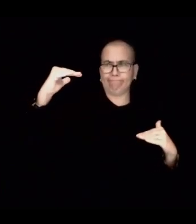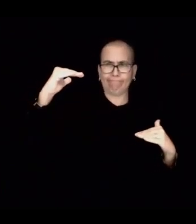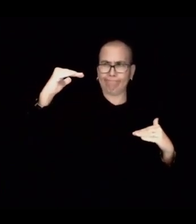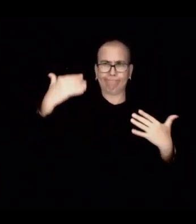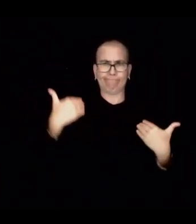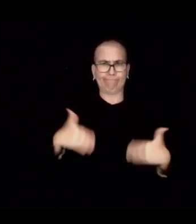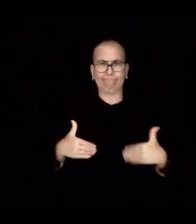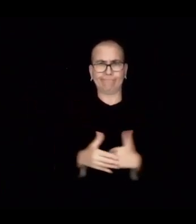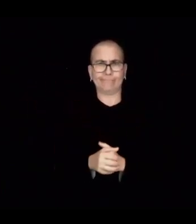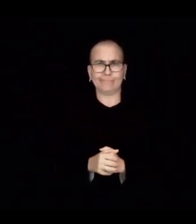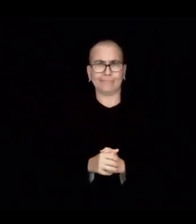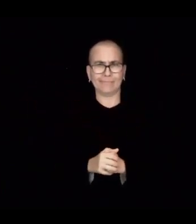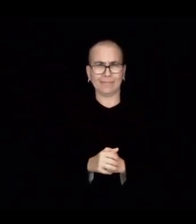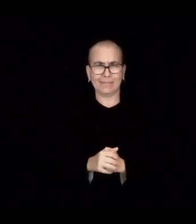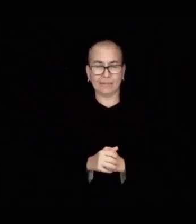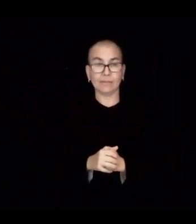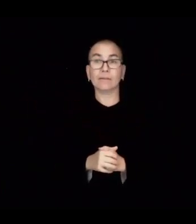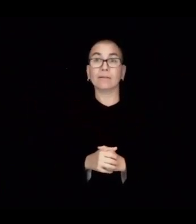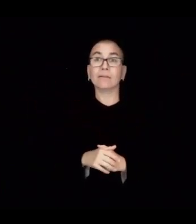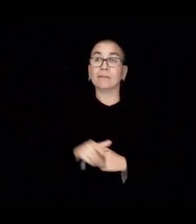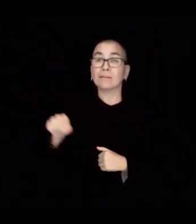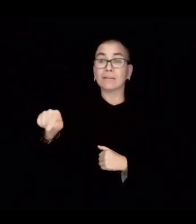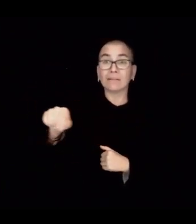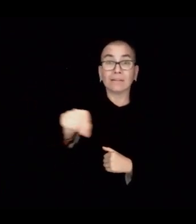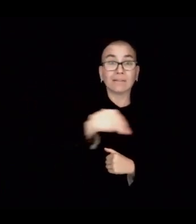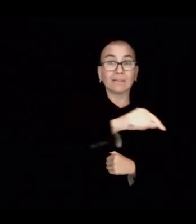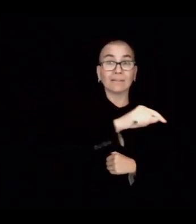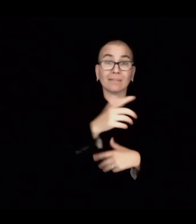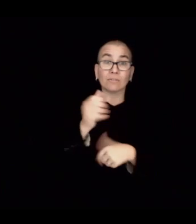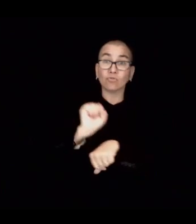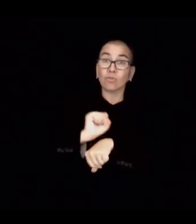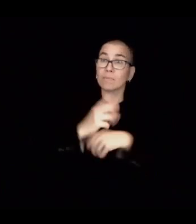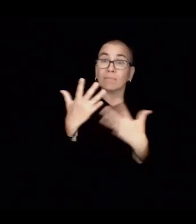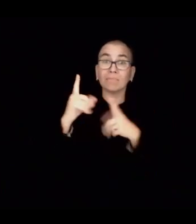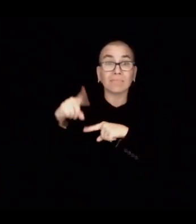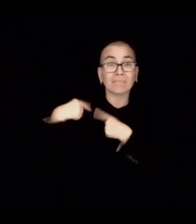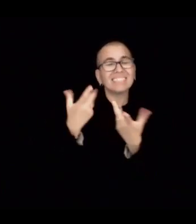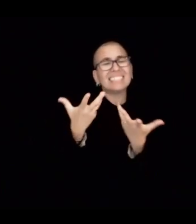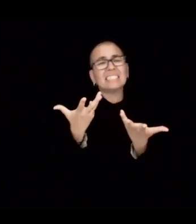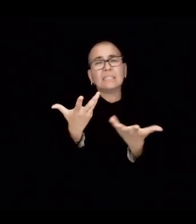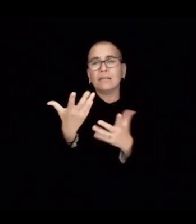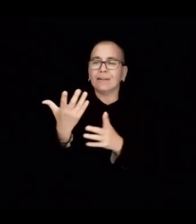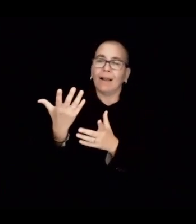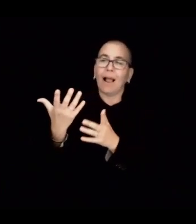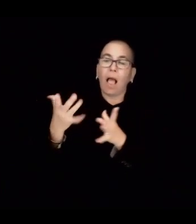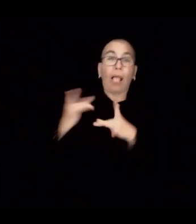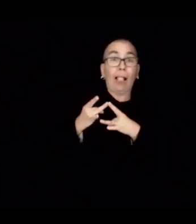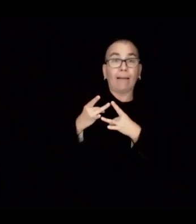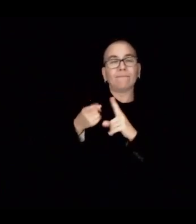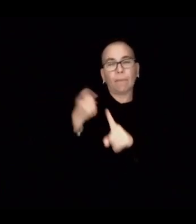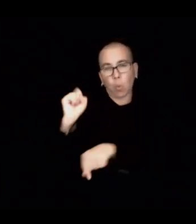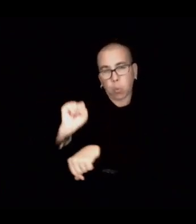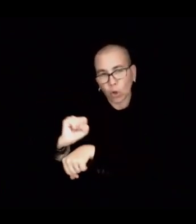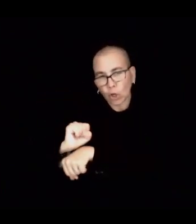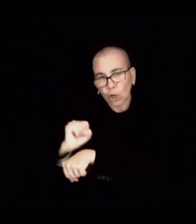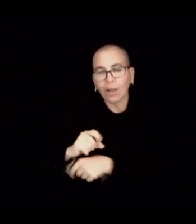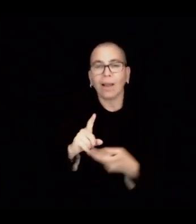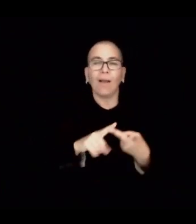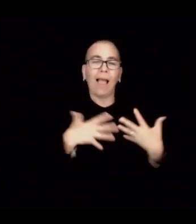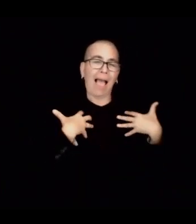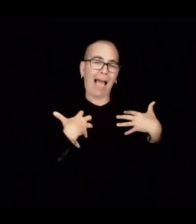risks. We're working to take into account these disparities and concerns in our testing strategies and our overall